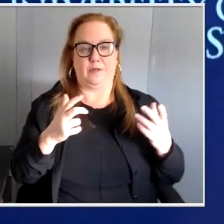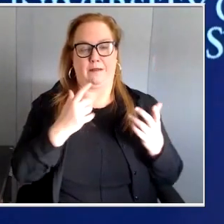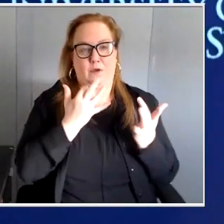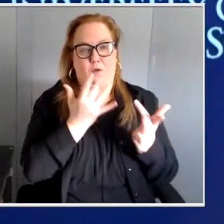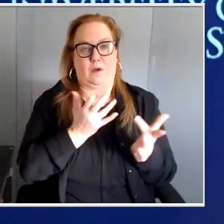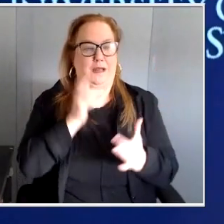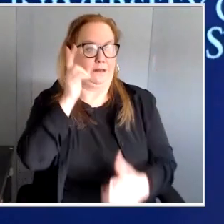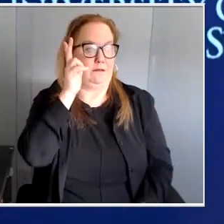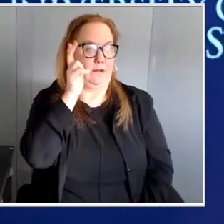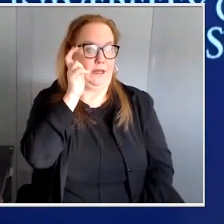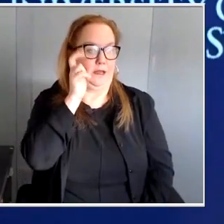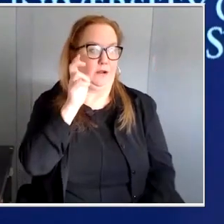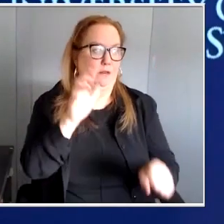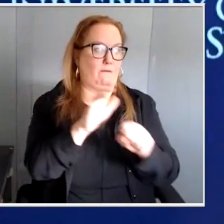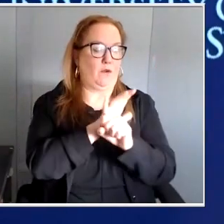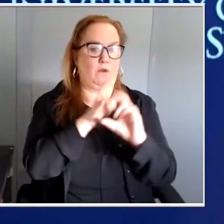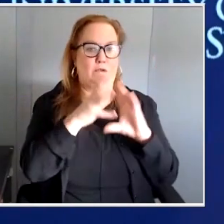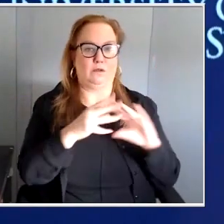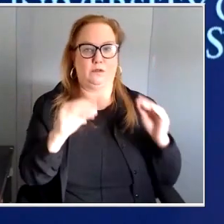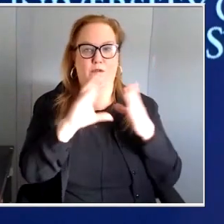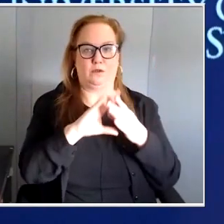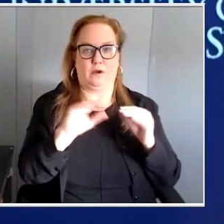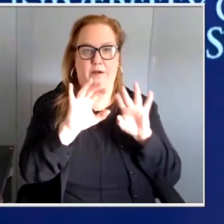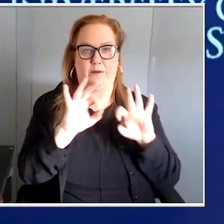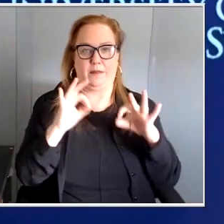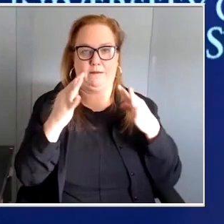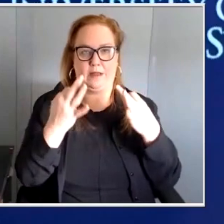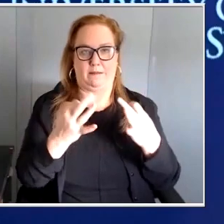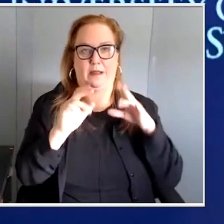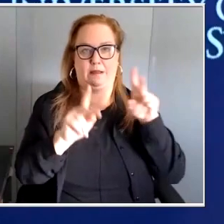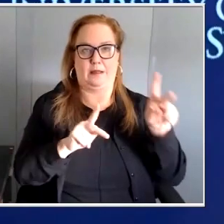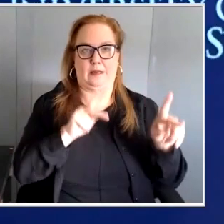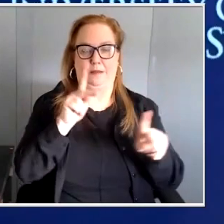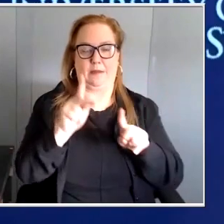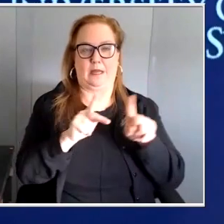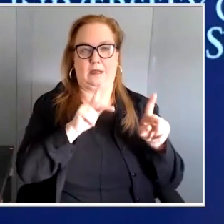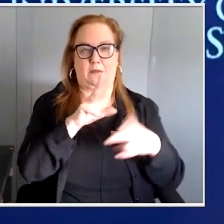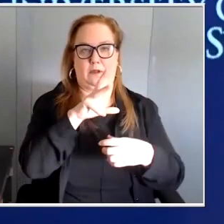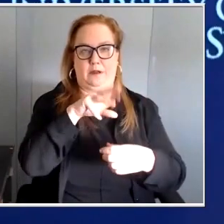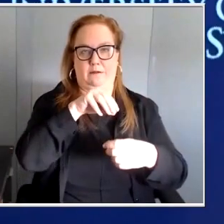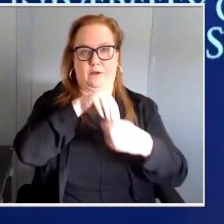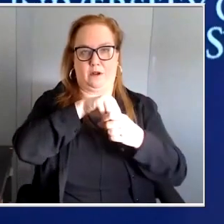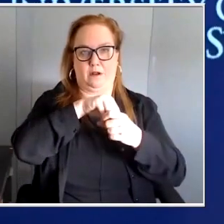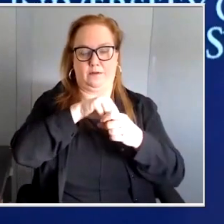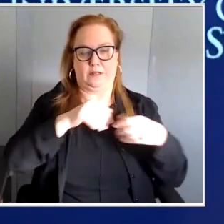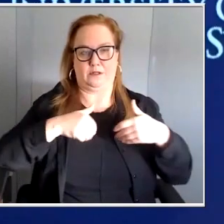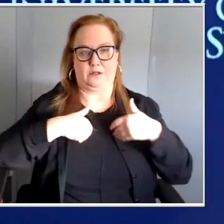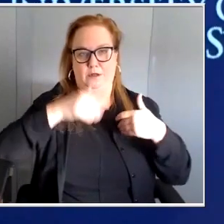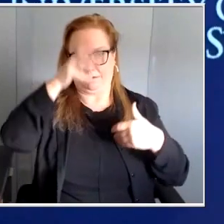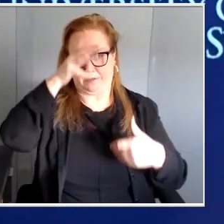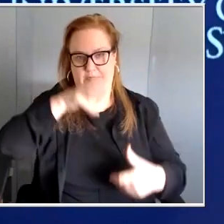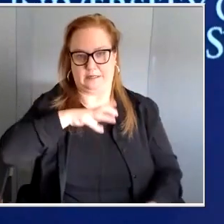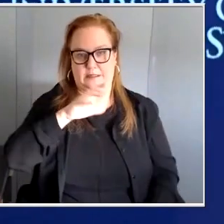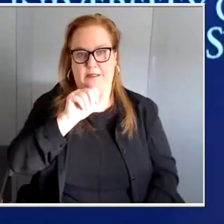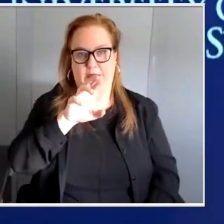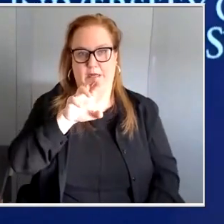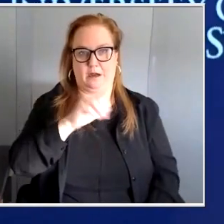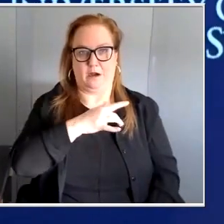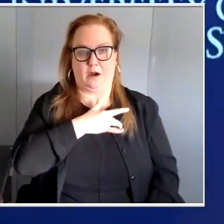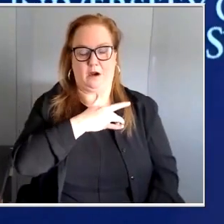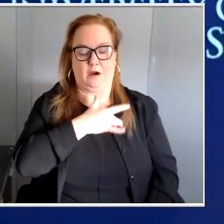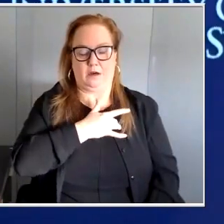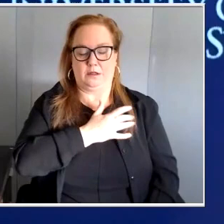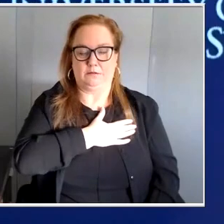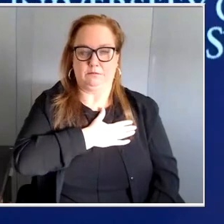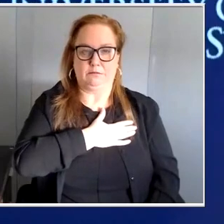hear the whole story from the family and from the people who are directly involved in this young man's care. Our hearts go out to him. I'm